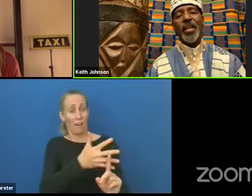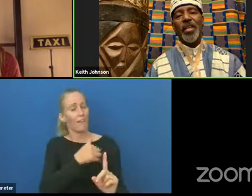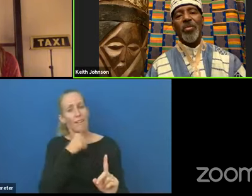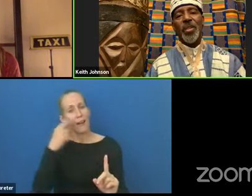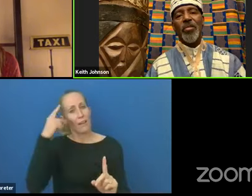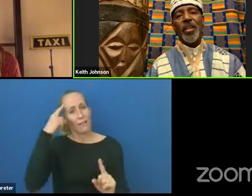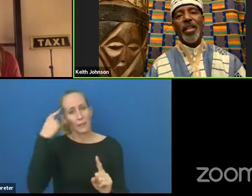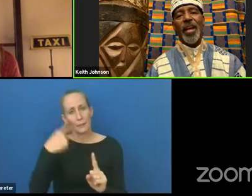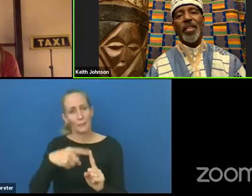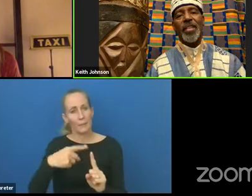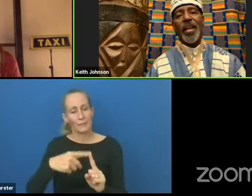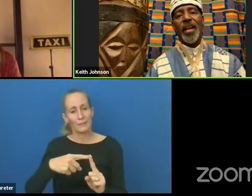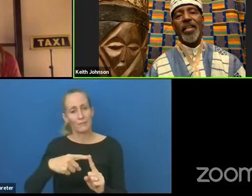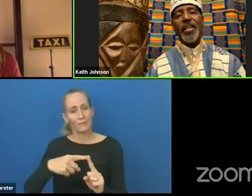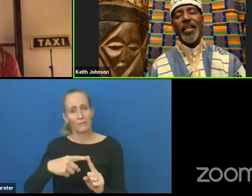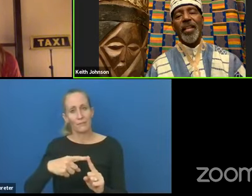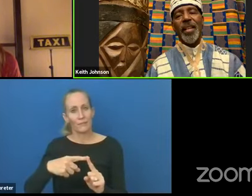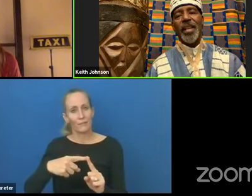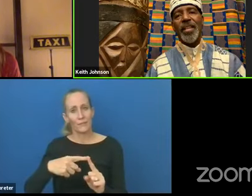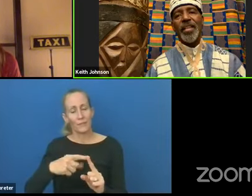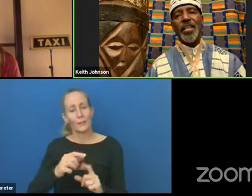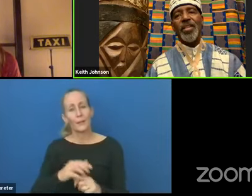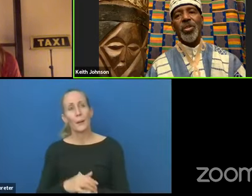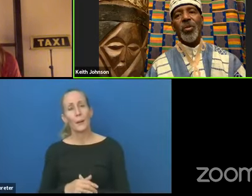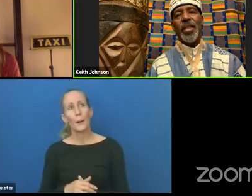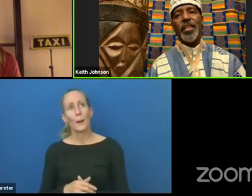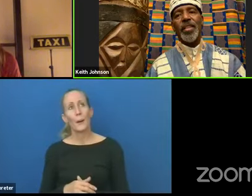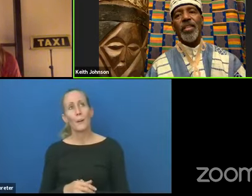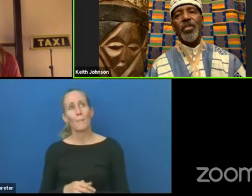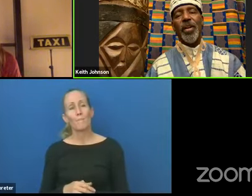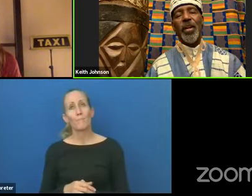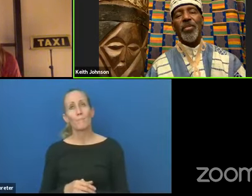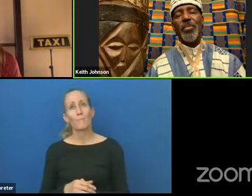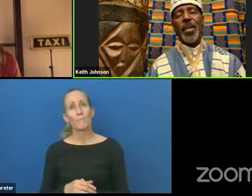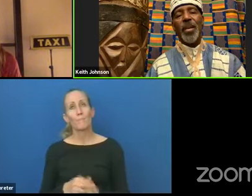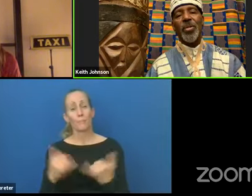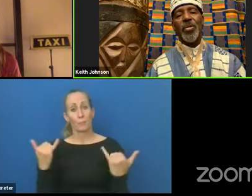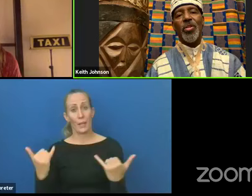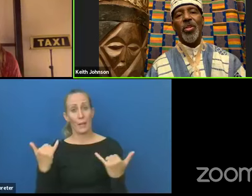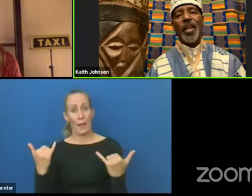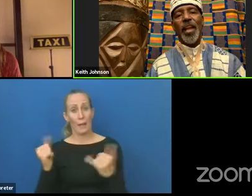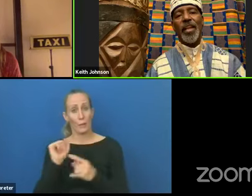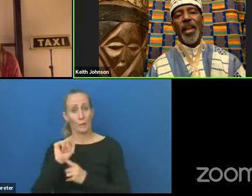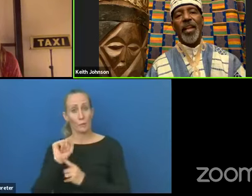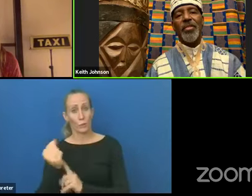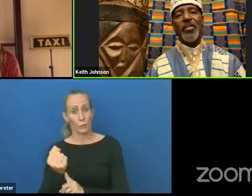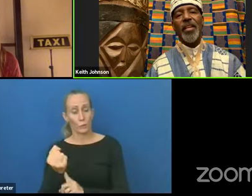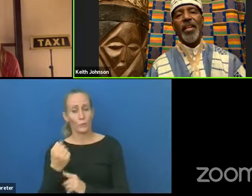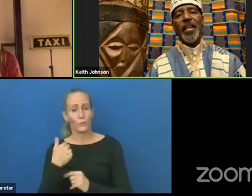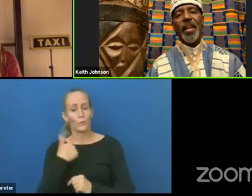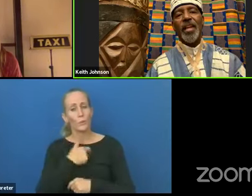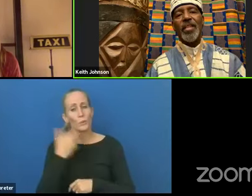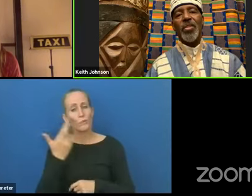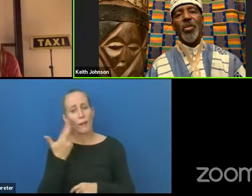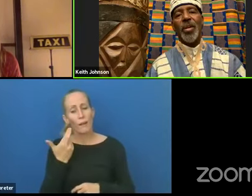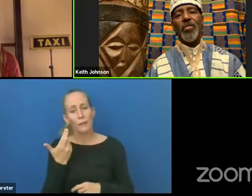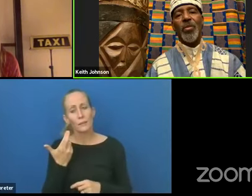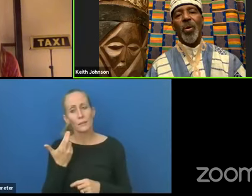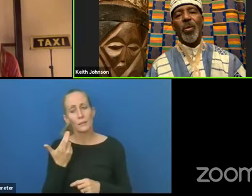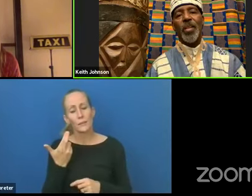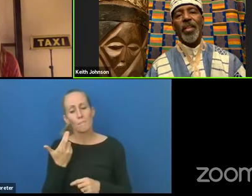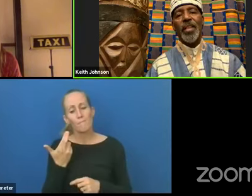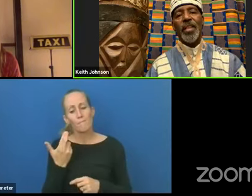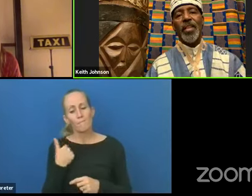And because we realized that in this situation, you have to be able to look at life as